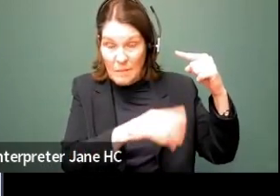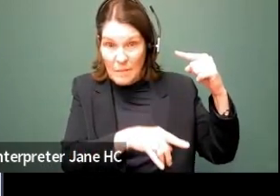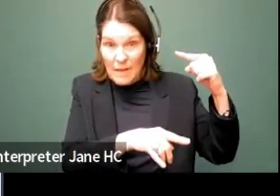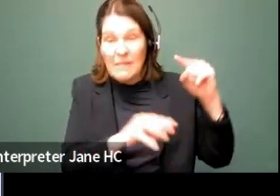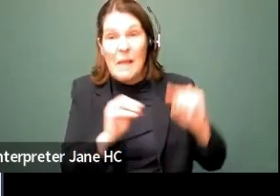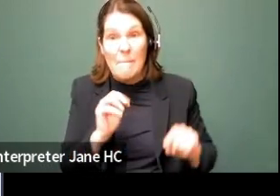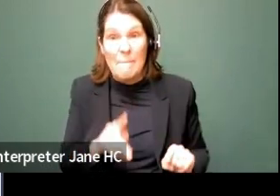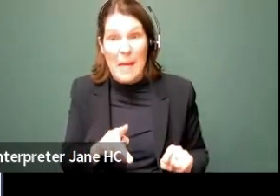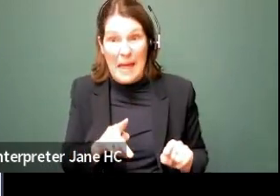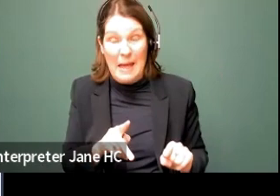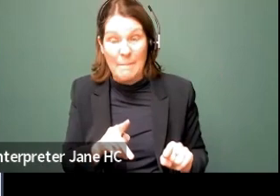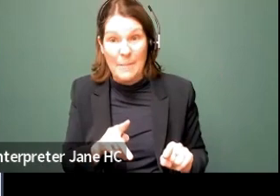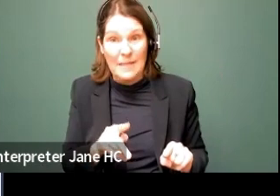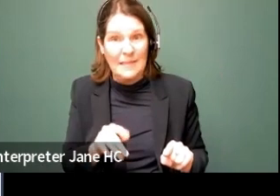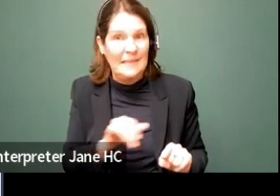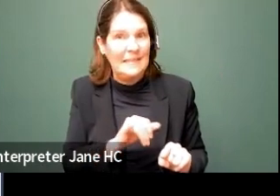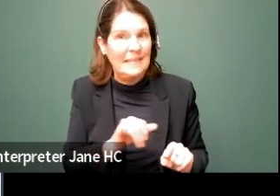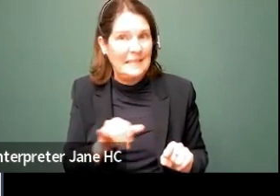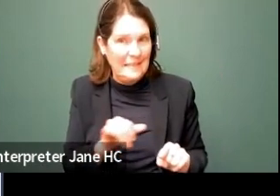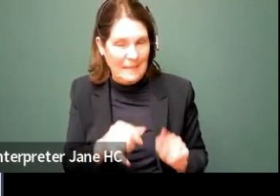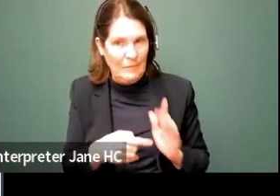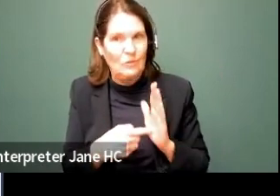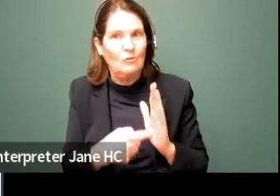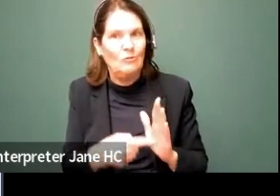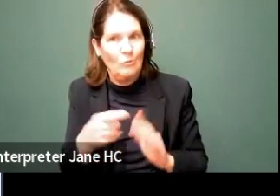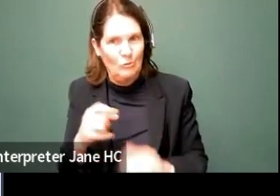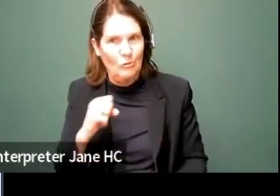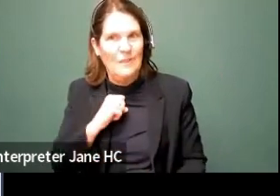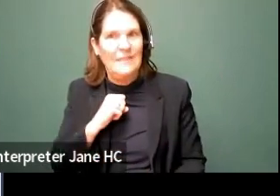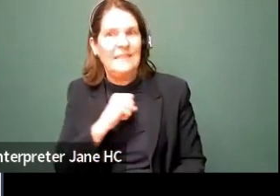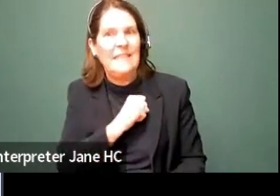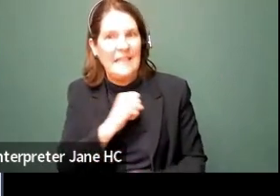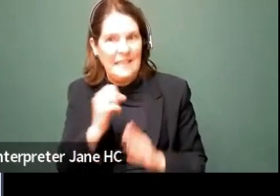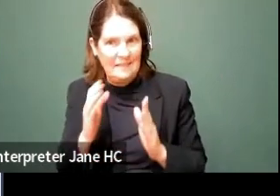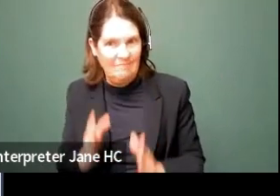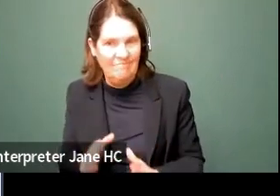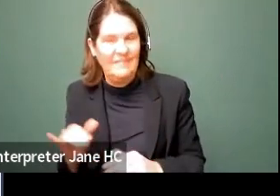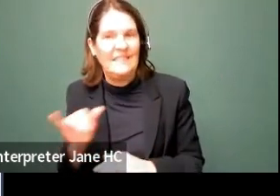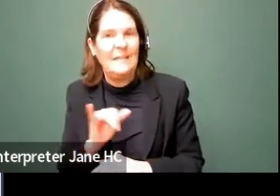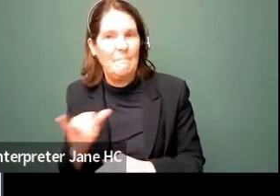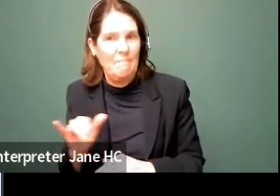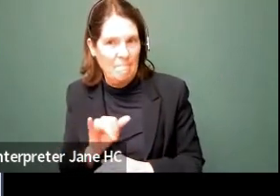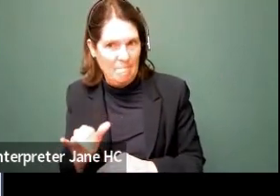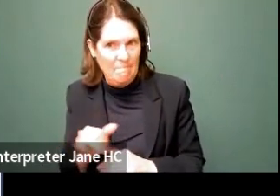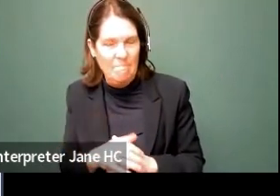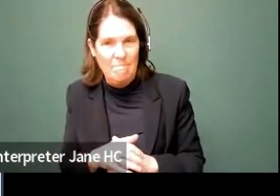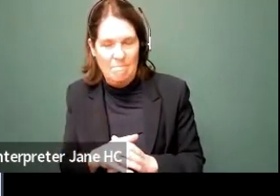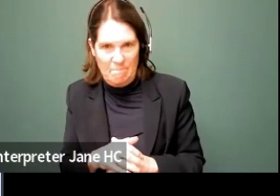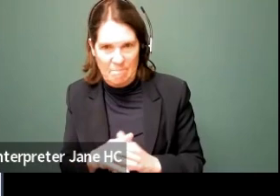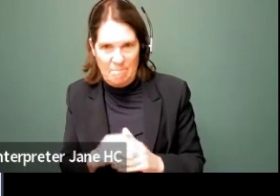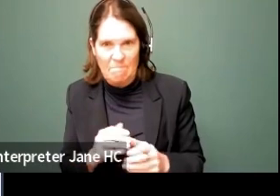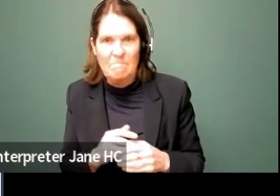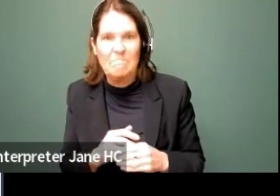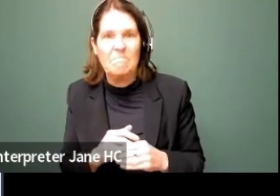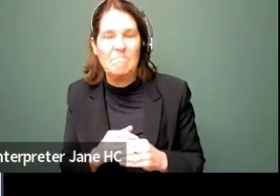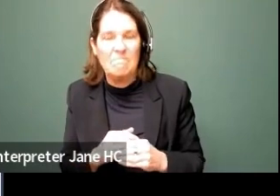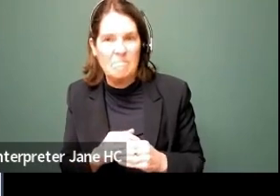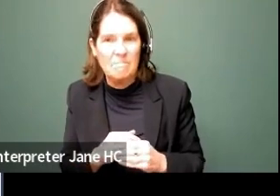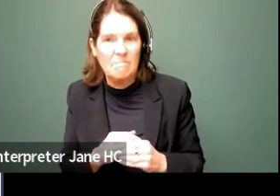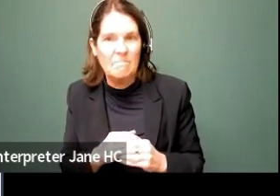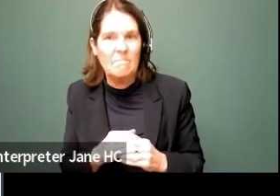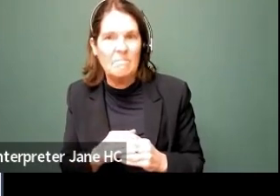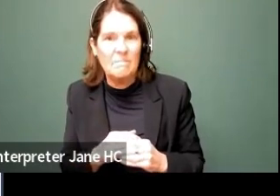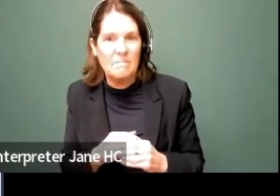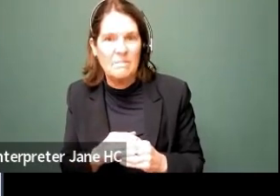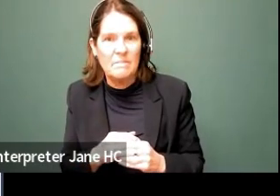will actually show us the state senator for the Concord area as well. So